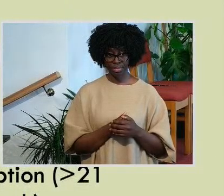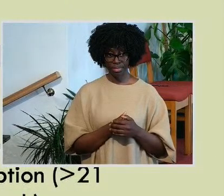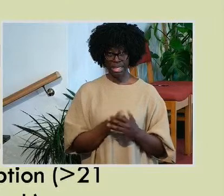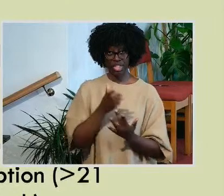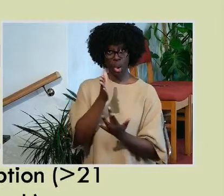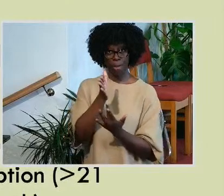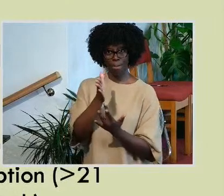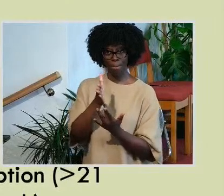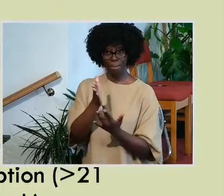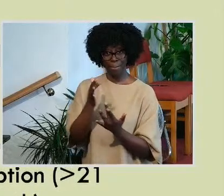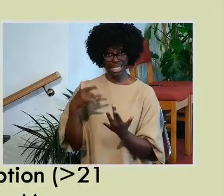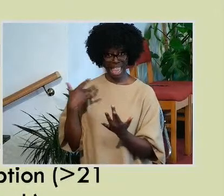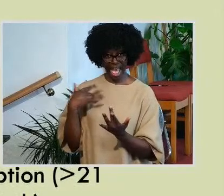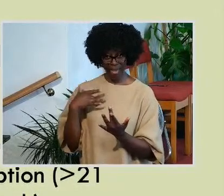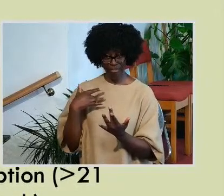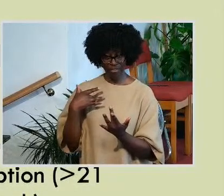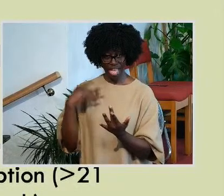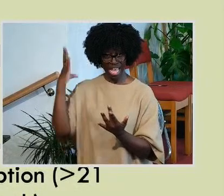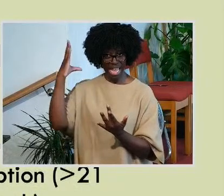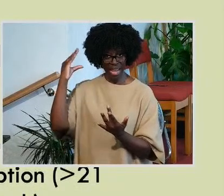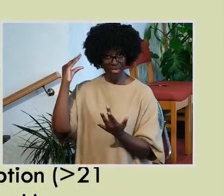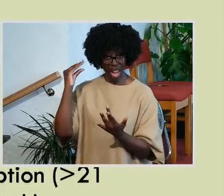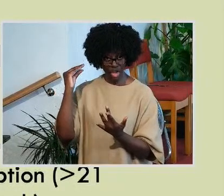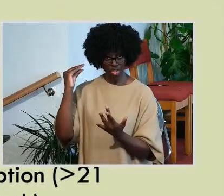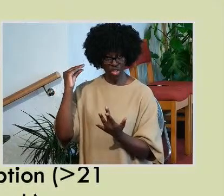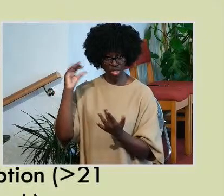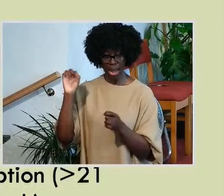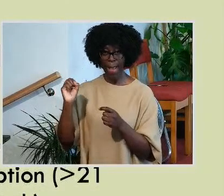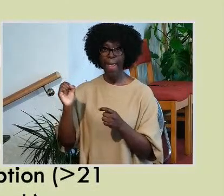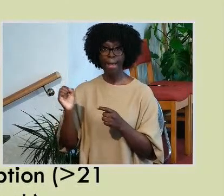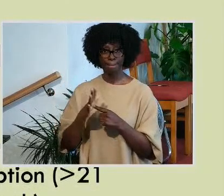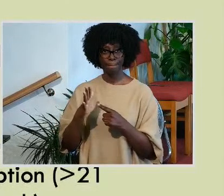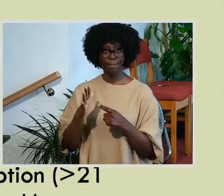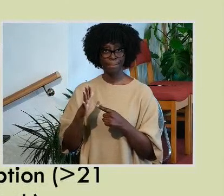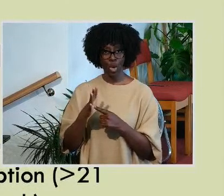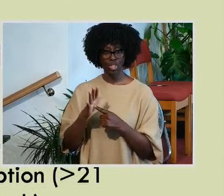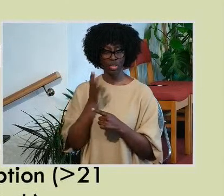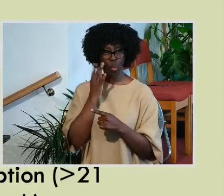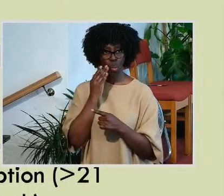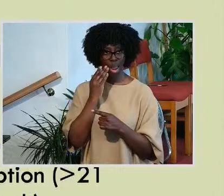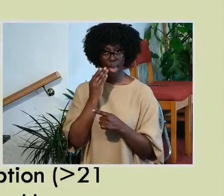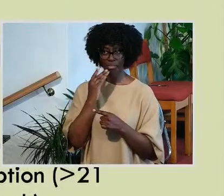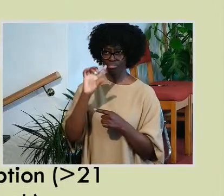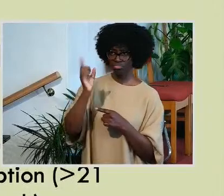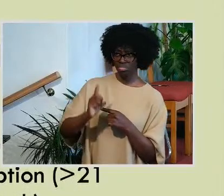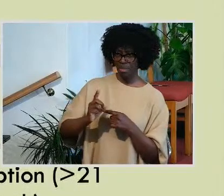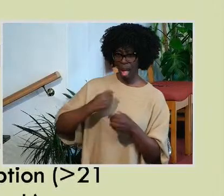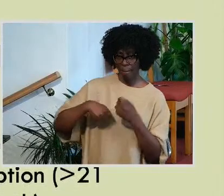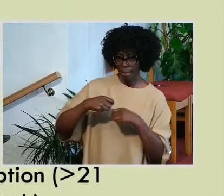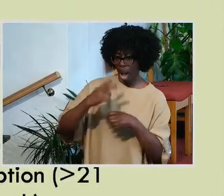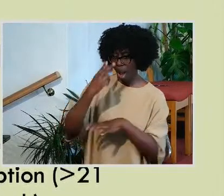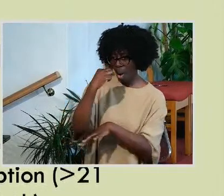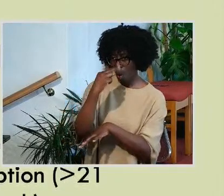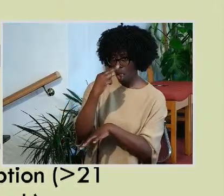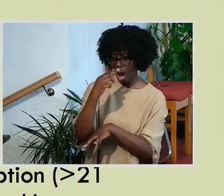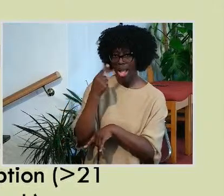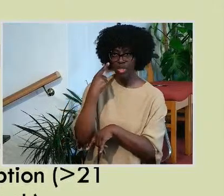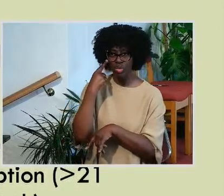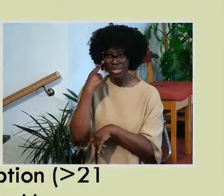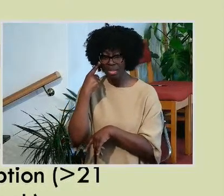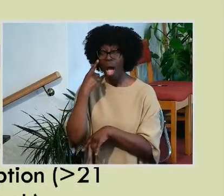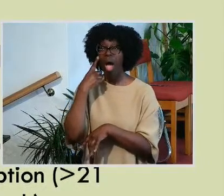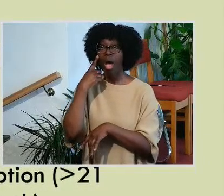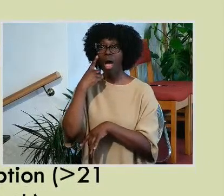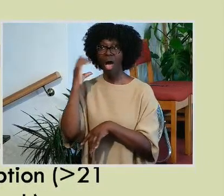Hearing loss was the other thing that was very important. So as people are getting older, it's important, if you find that your hearing is